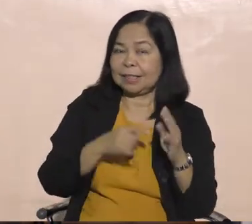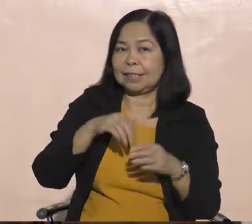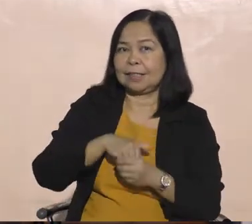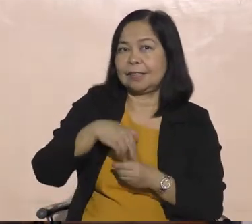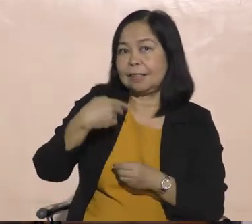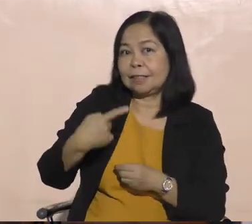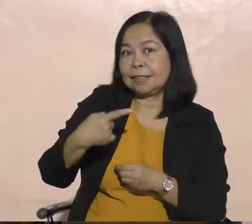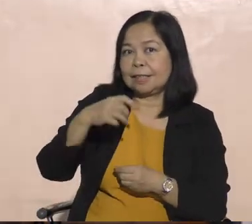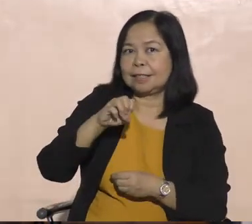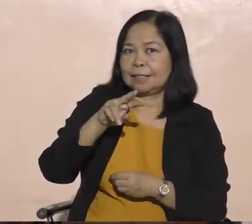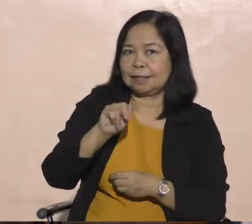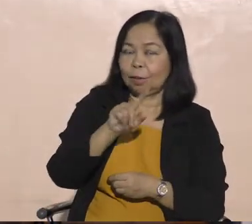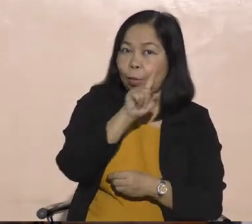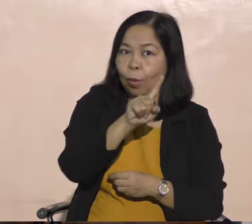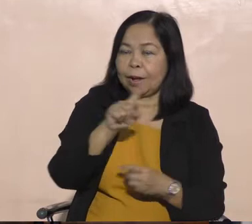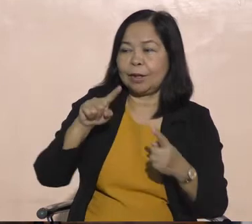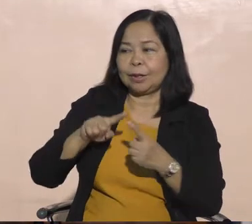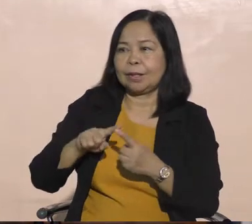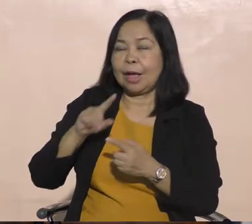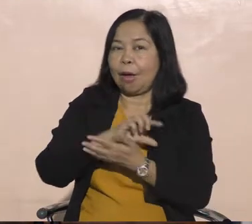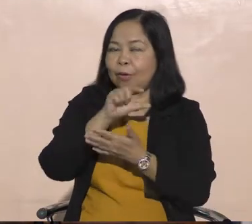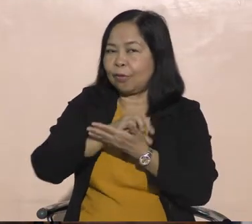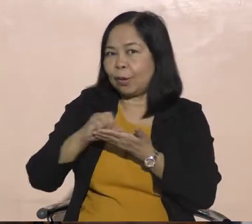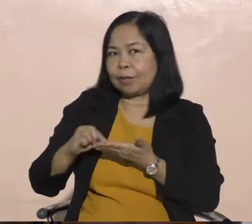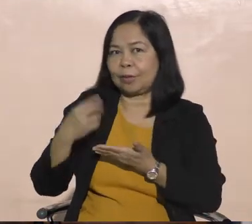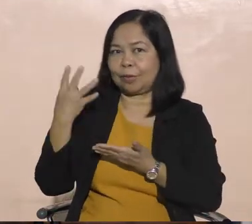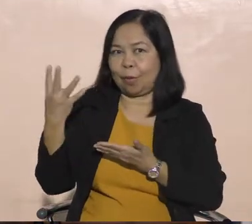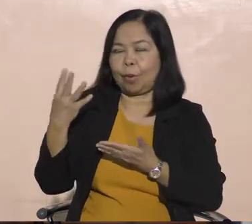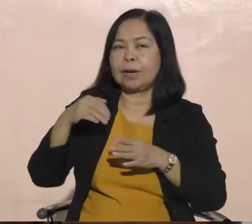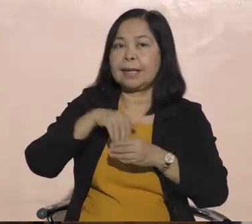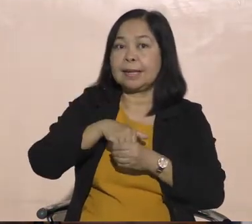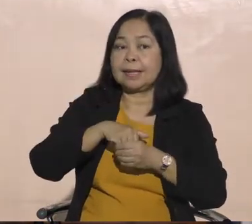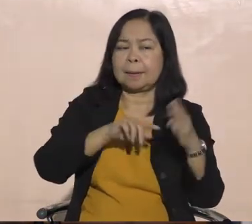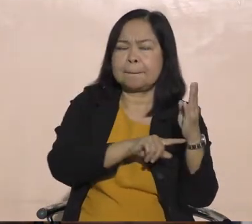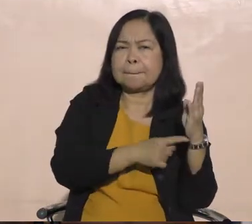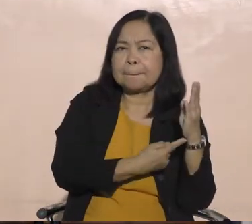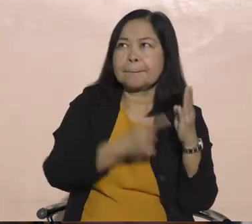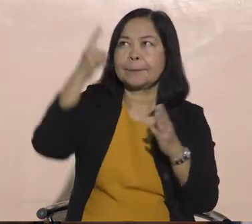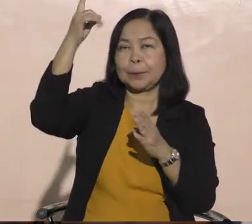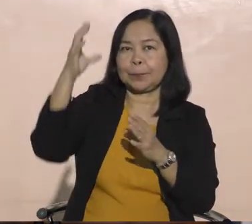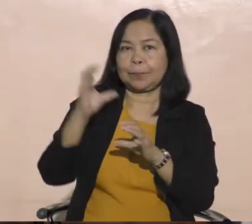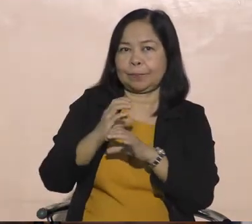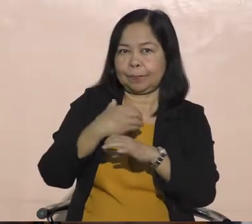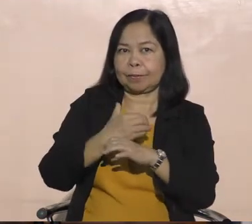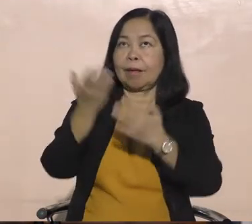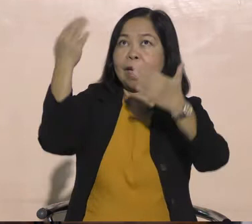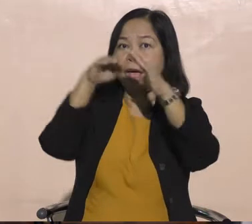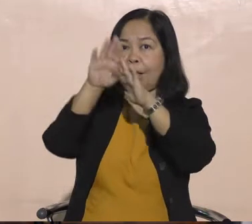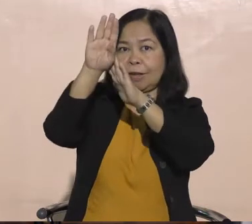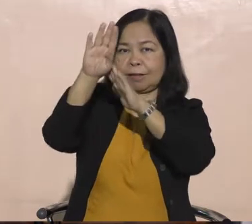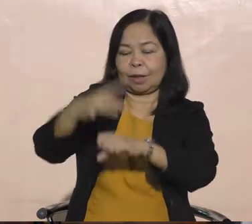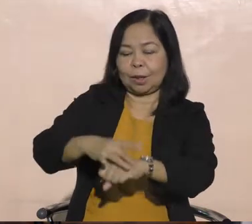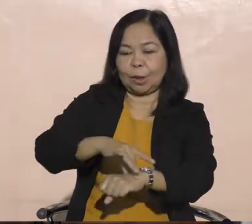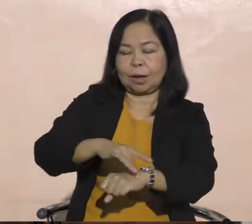1, verse 1 to 4, it says, "In the beginning, God created the heavens and the earth. The earth